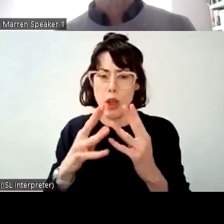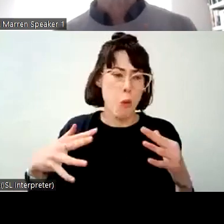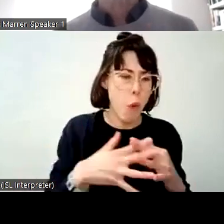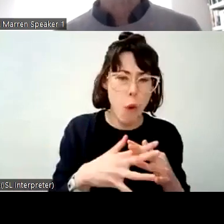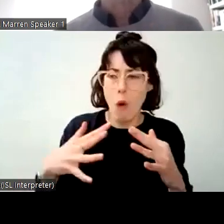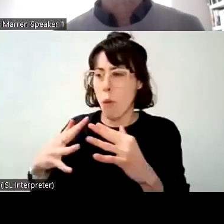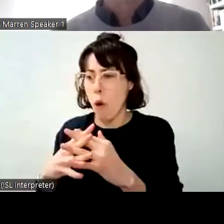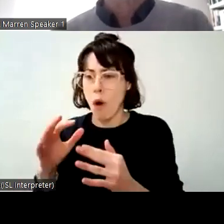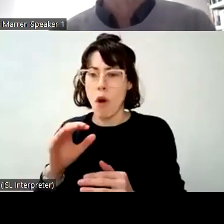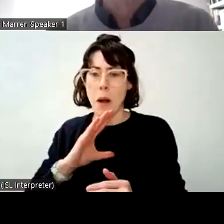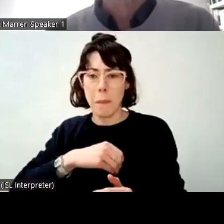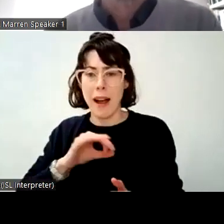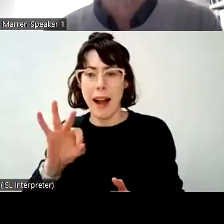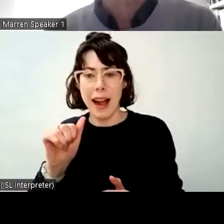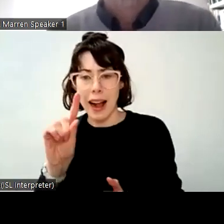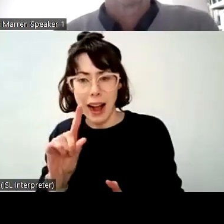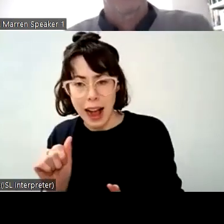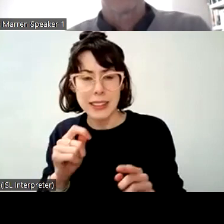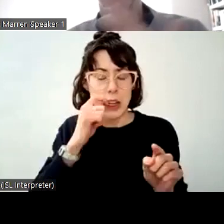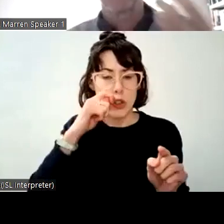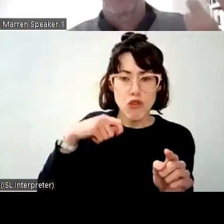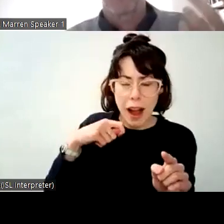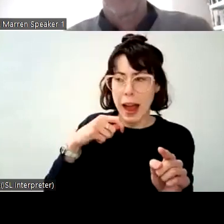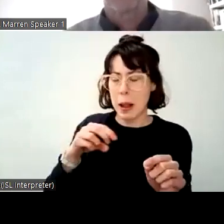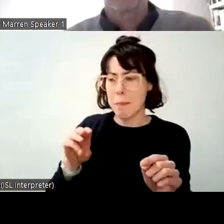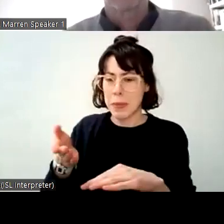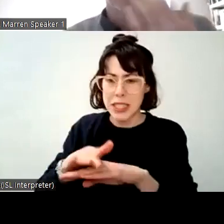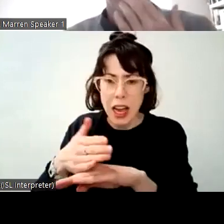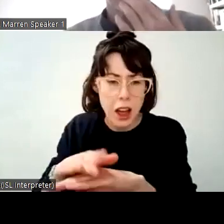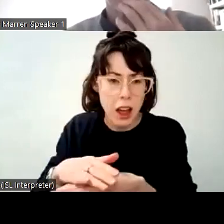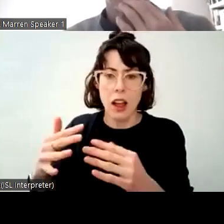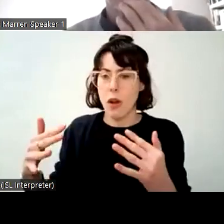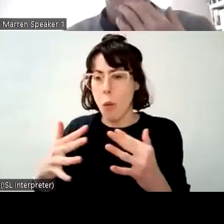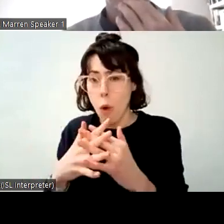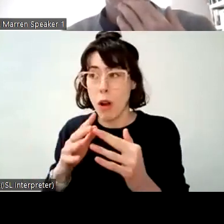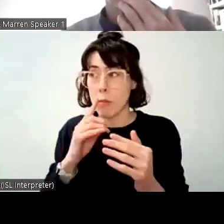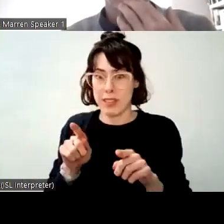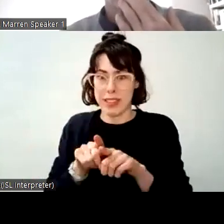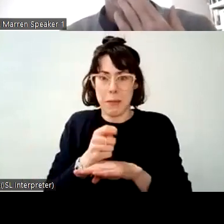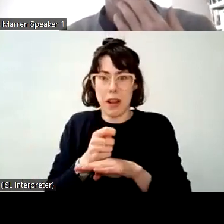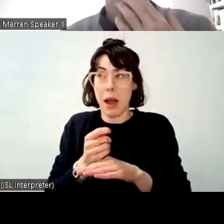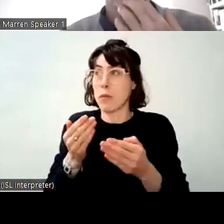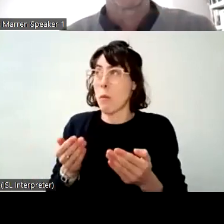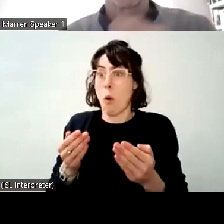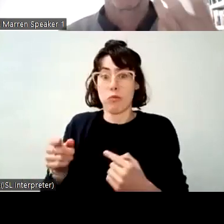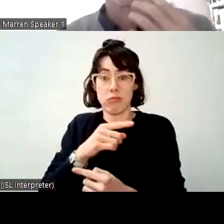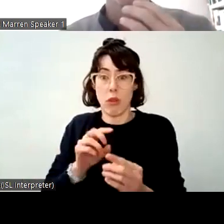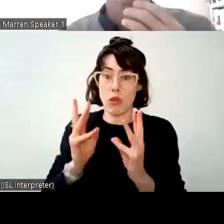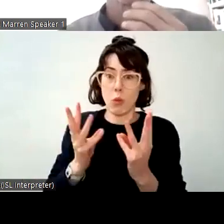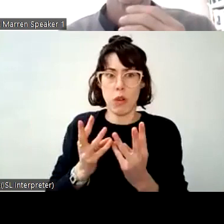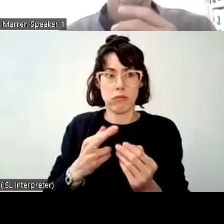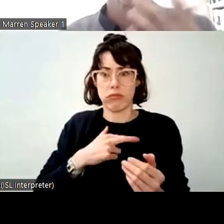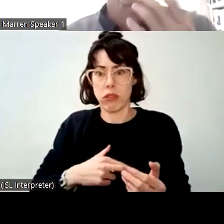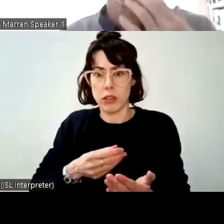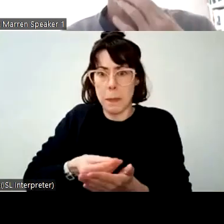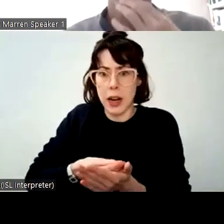yet we're living in a time of unprecedented wealth and know-how and technological capacity. So why aren't